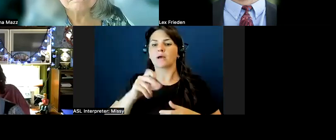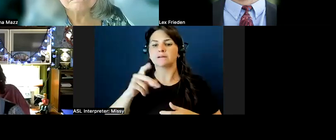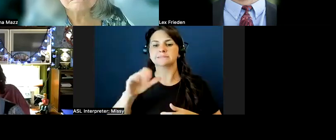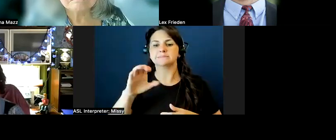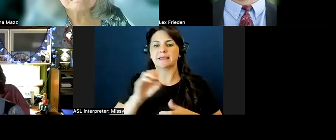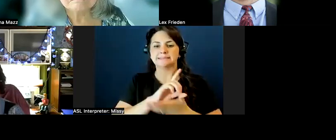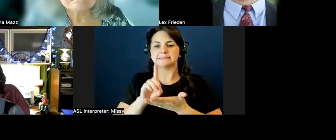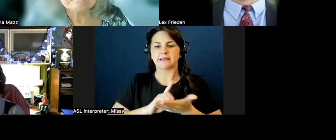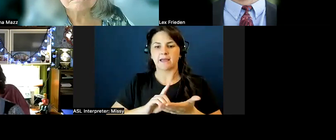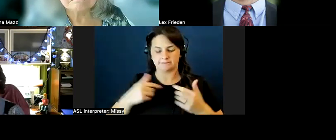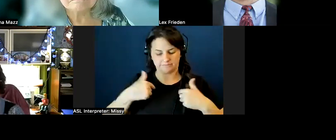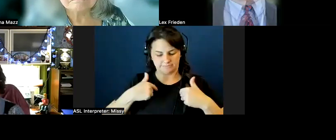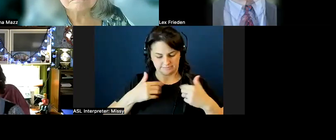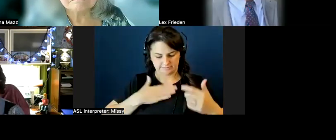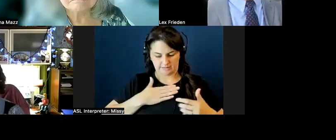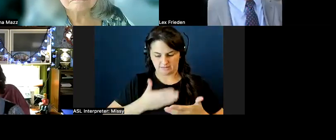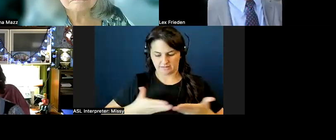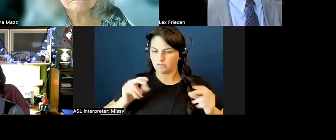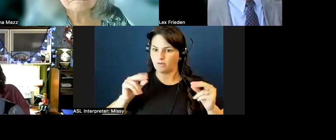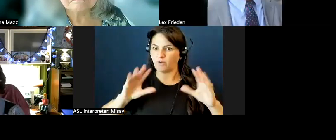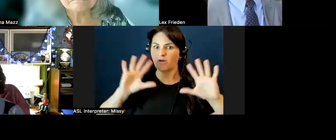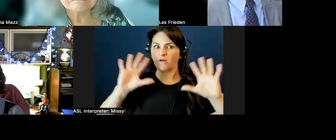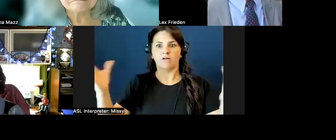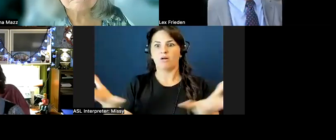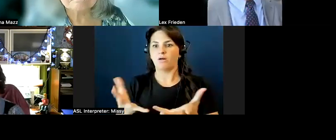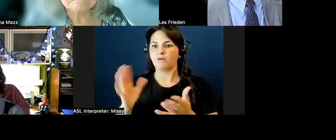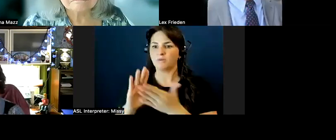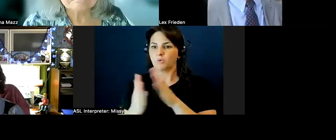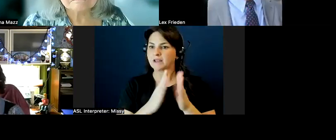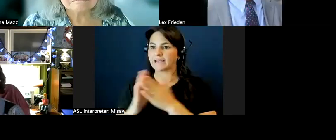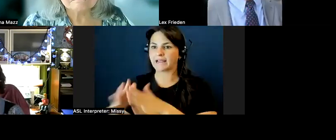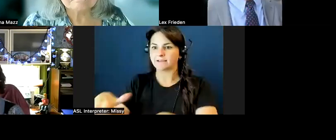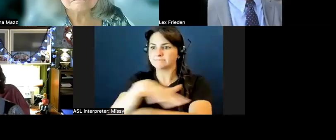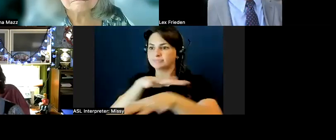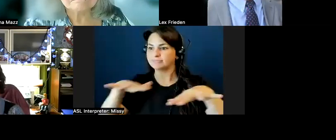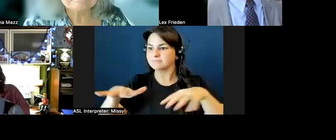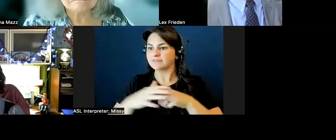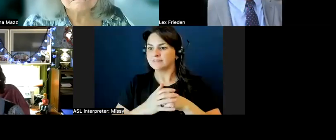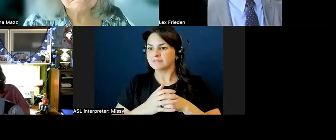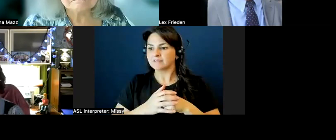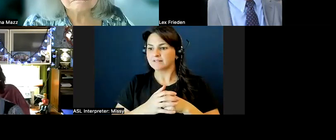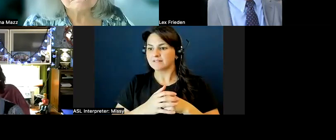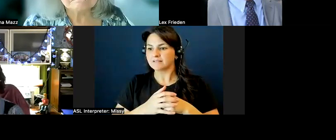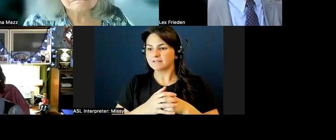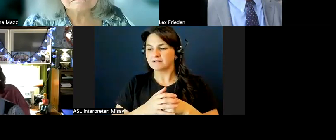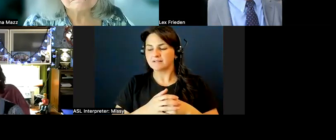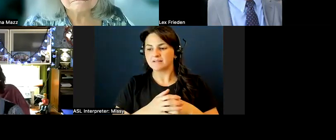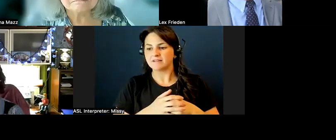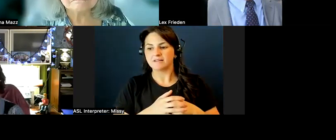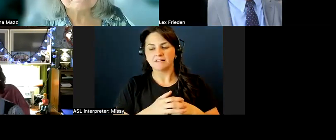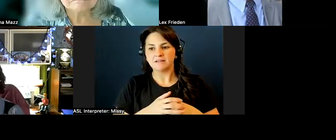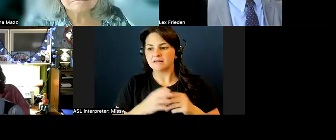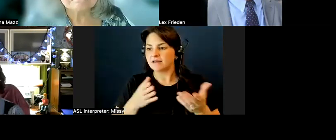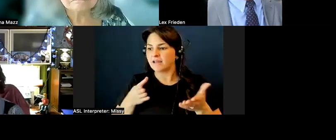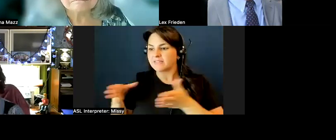designing, but they have to fit into a whole community. So you need to be concerned about the sidewalks and the streets and the